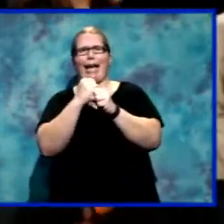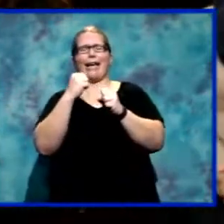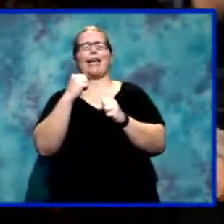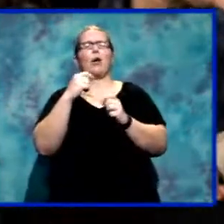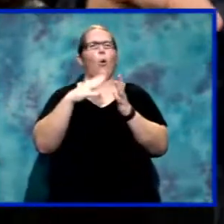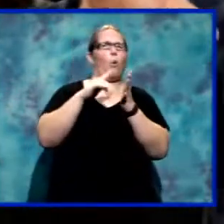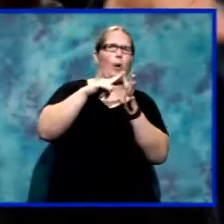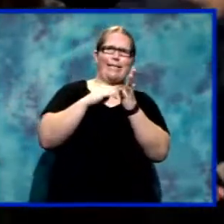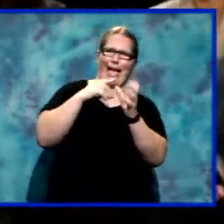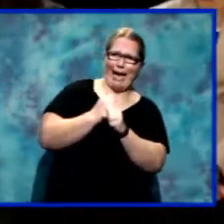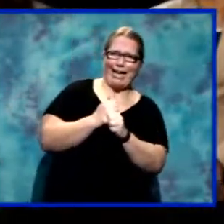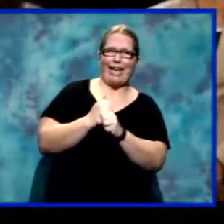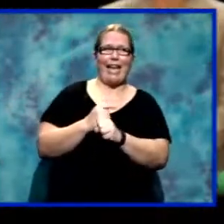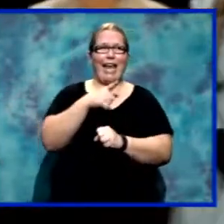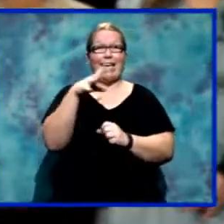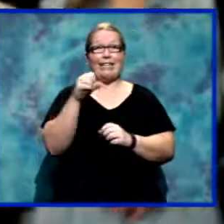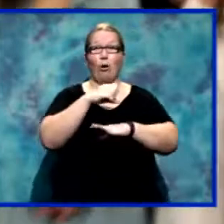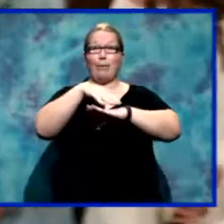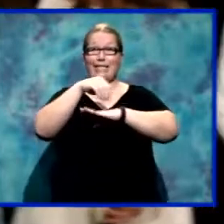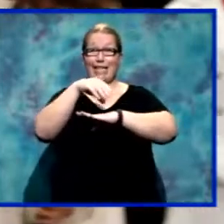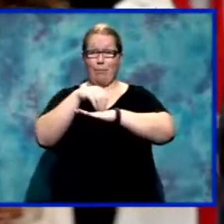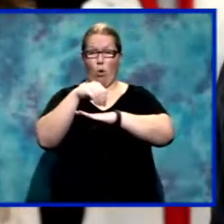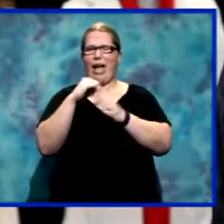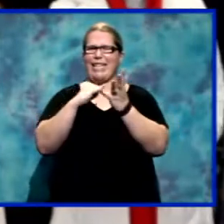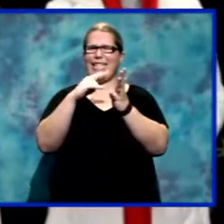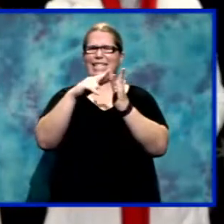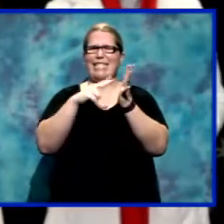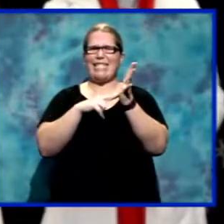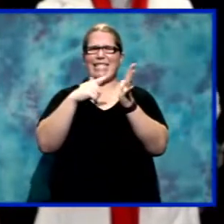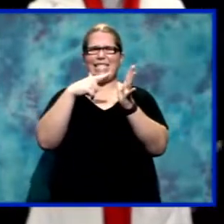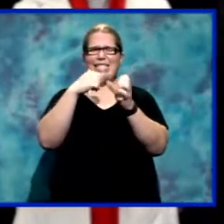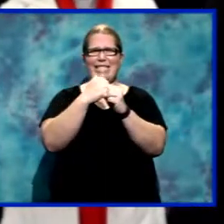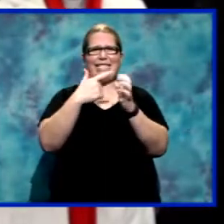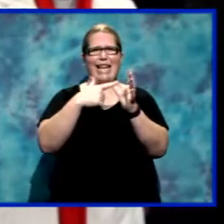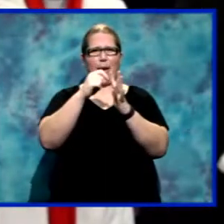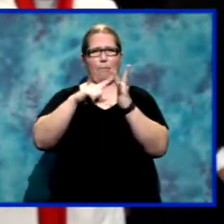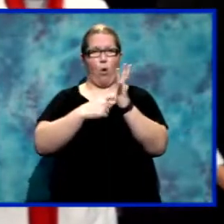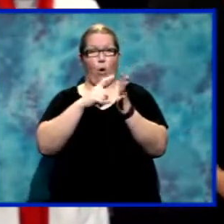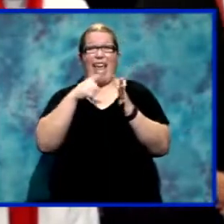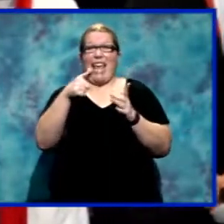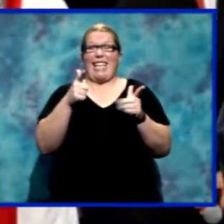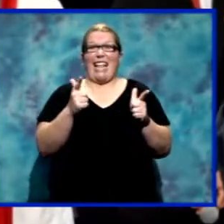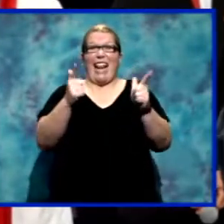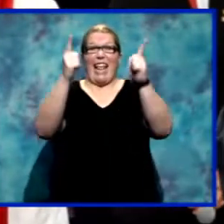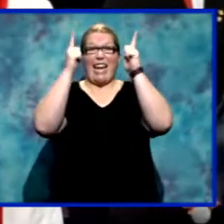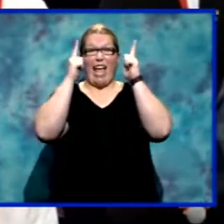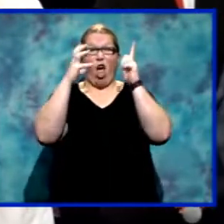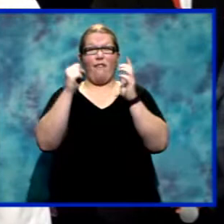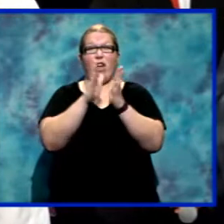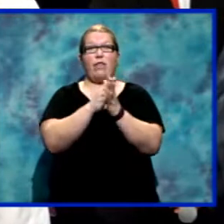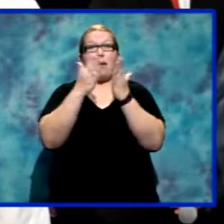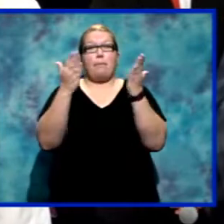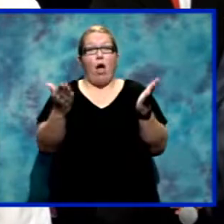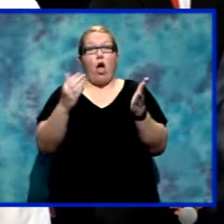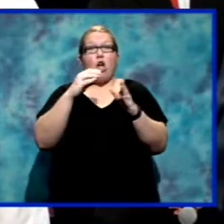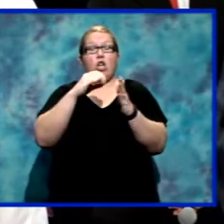We sang. He's from Singapore, but listen to this. He is the leader of the Bible